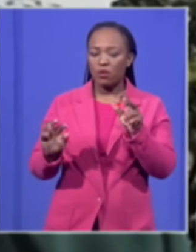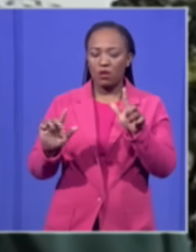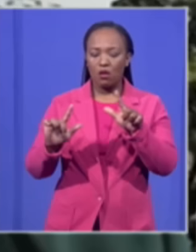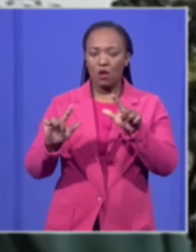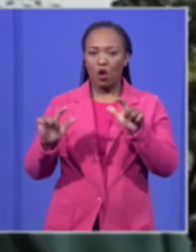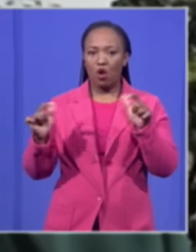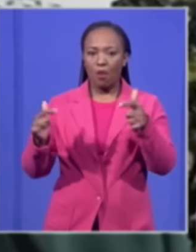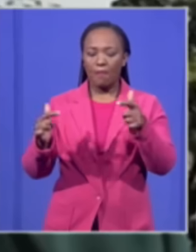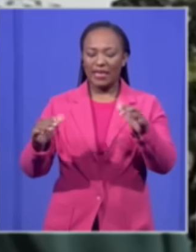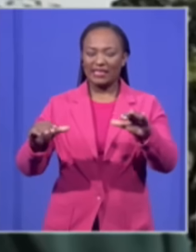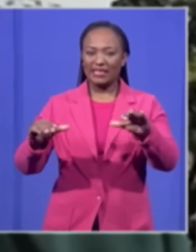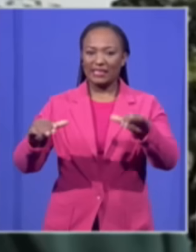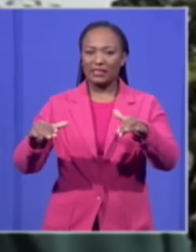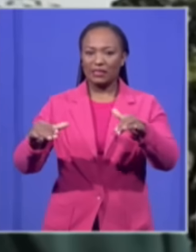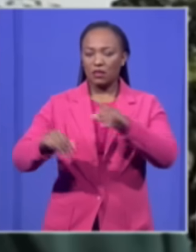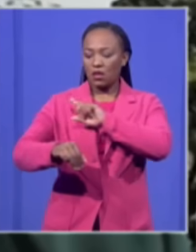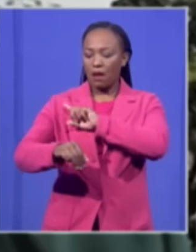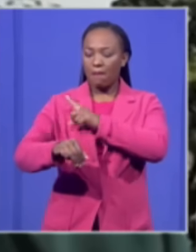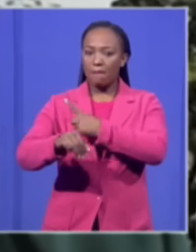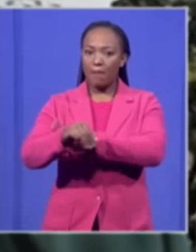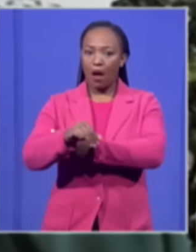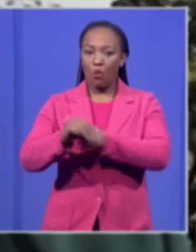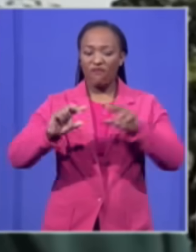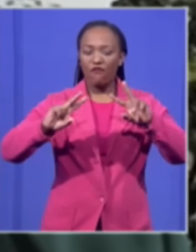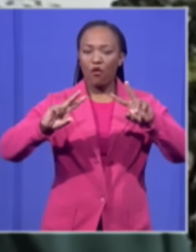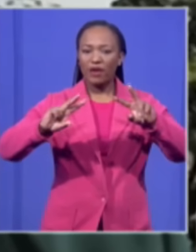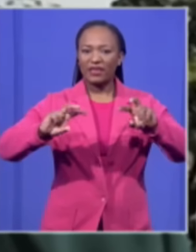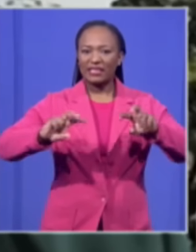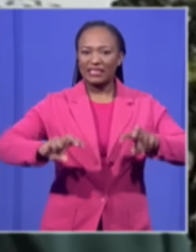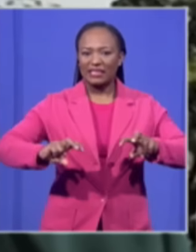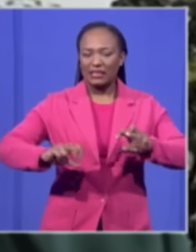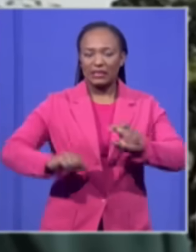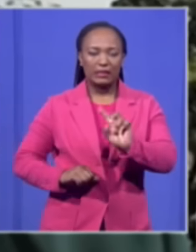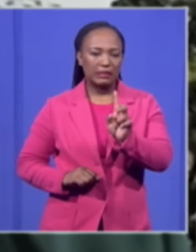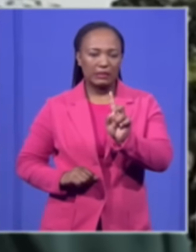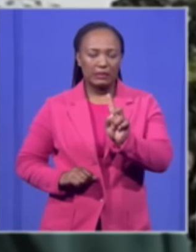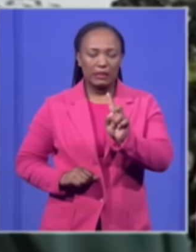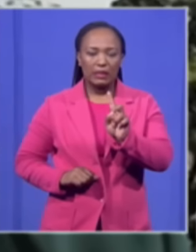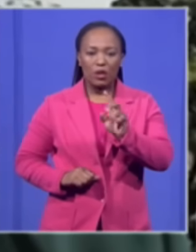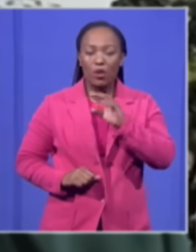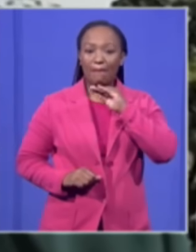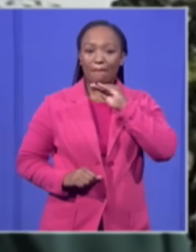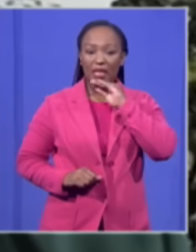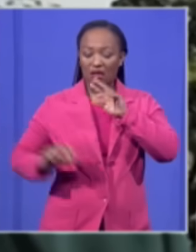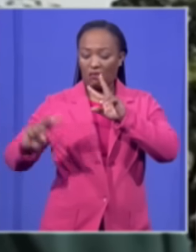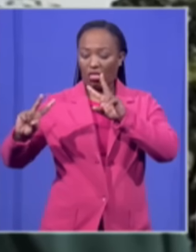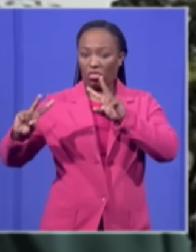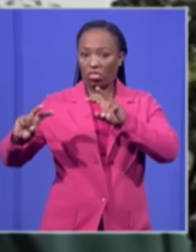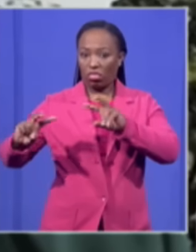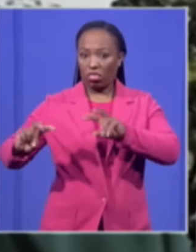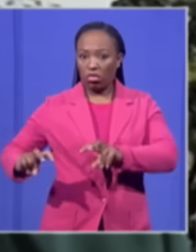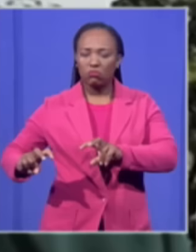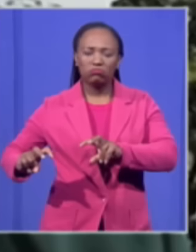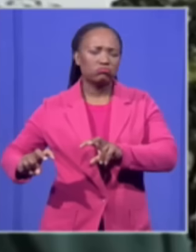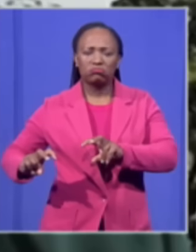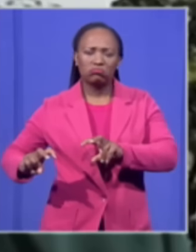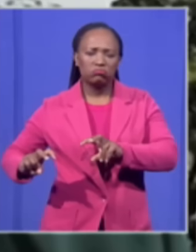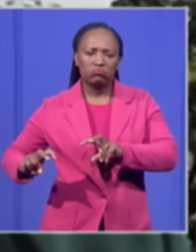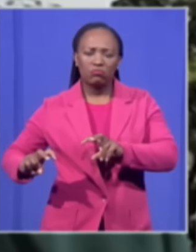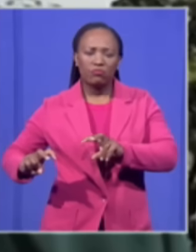possess powers to investigate, I think, in the true meaning of the word. We understand that though that